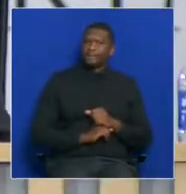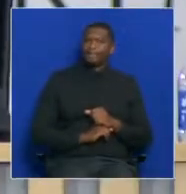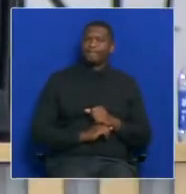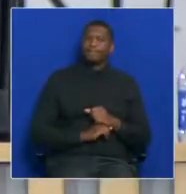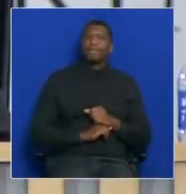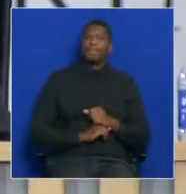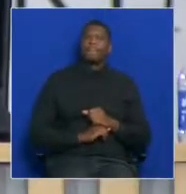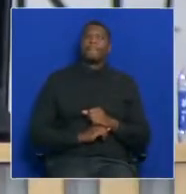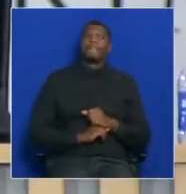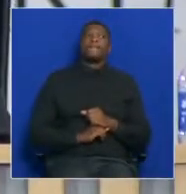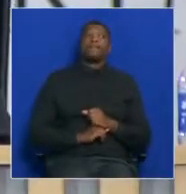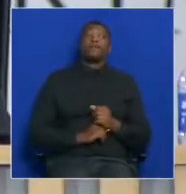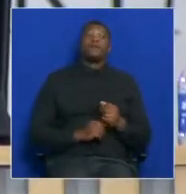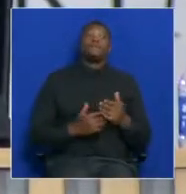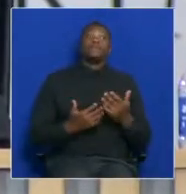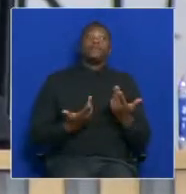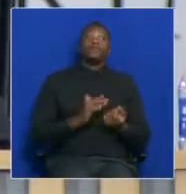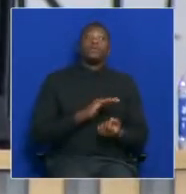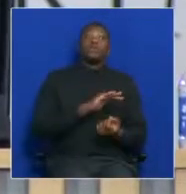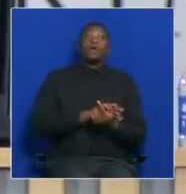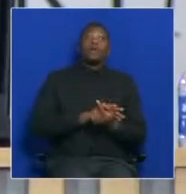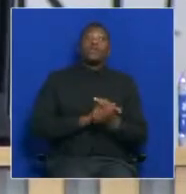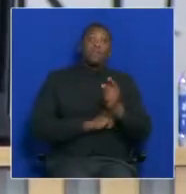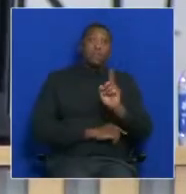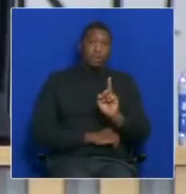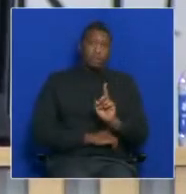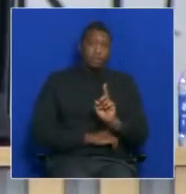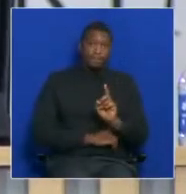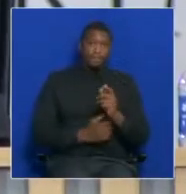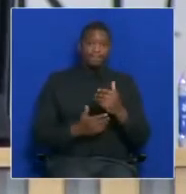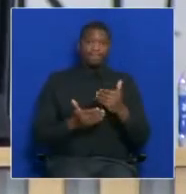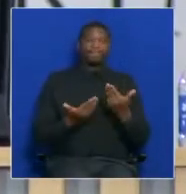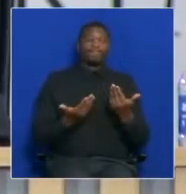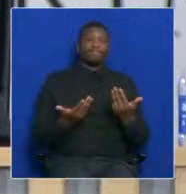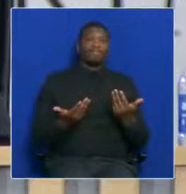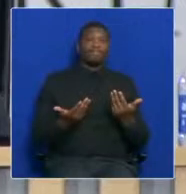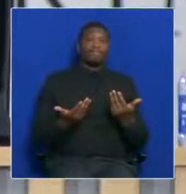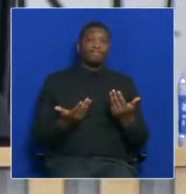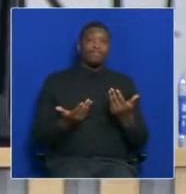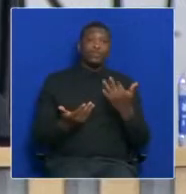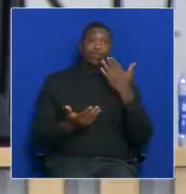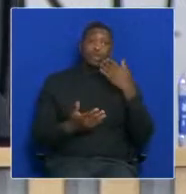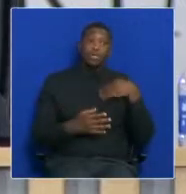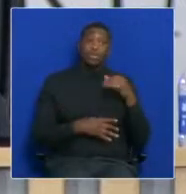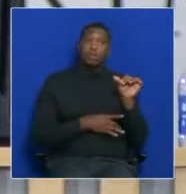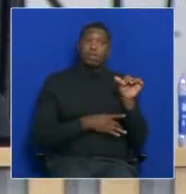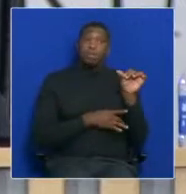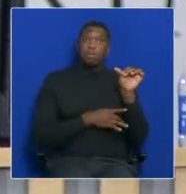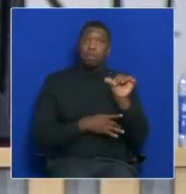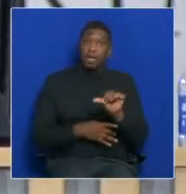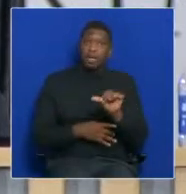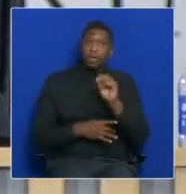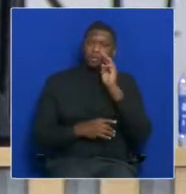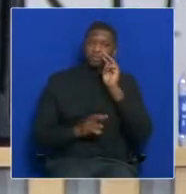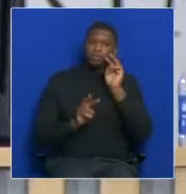what happened is that after I came back, I found that apparently there was a